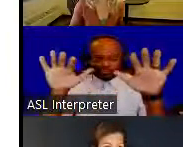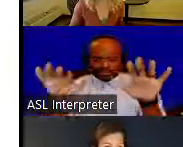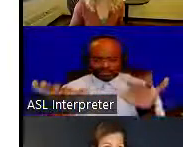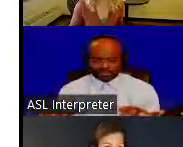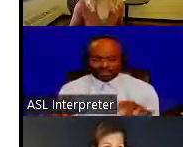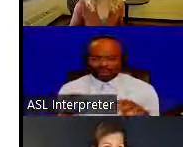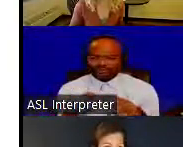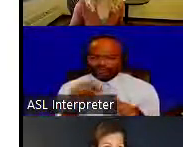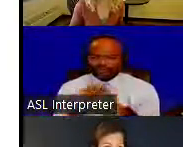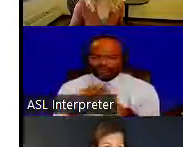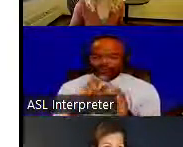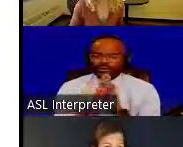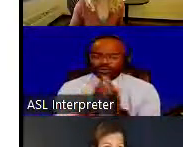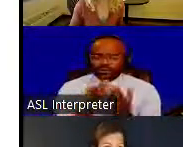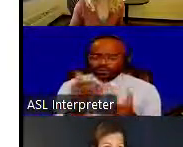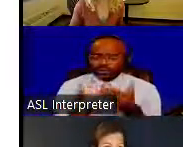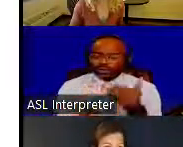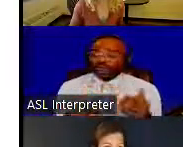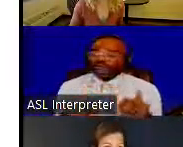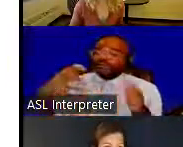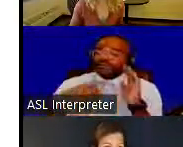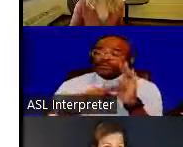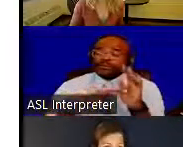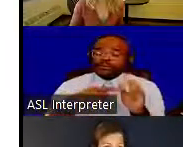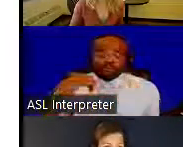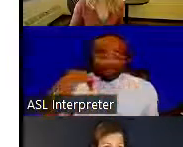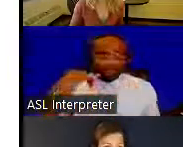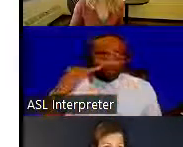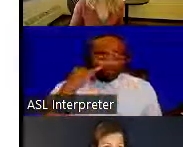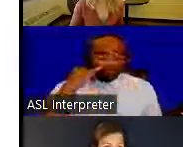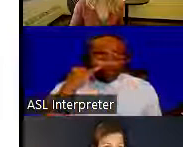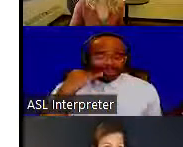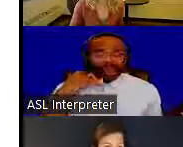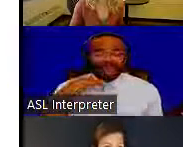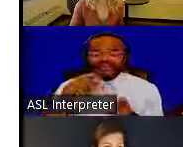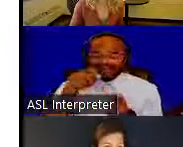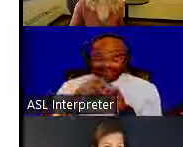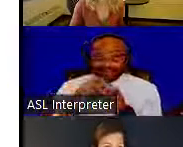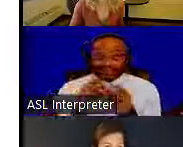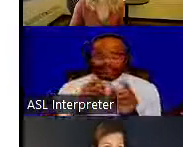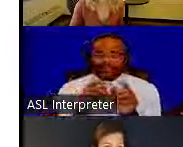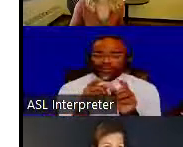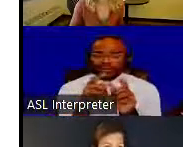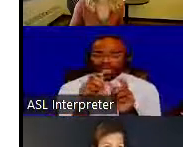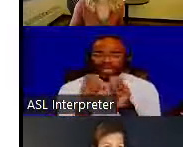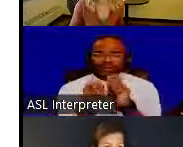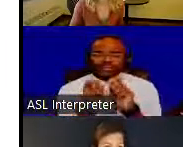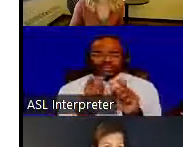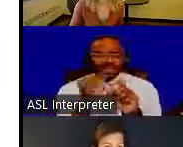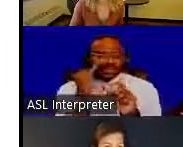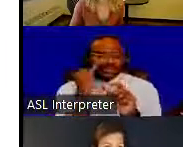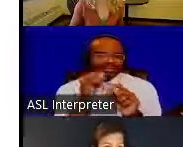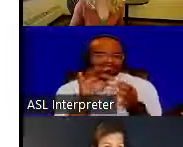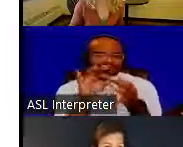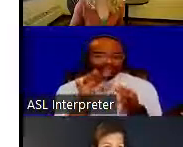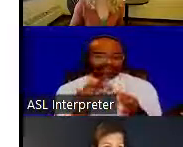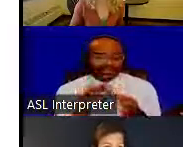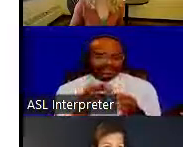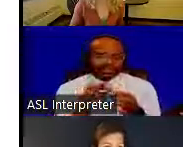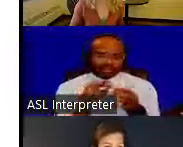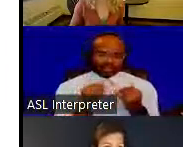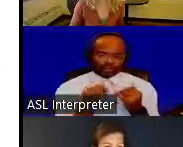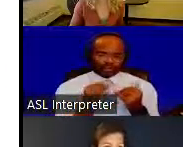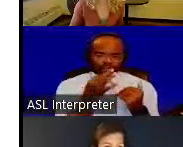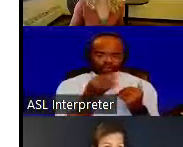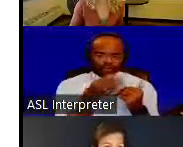if, for example, if there's a distinct set of adaptation ideas that might be more pertinent in the short term for your short-term